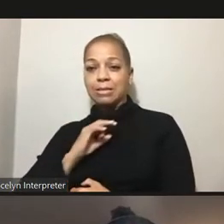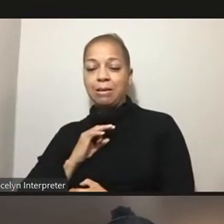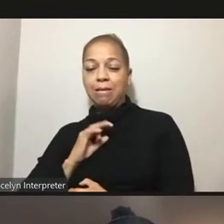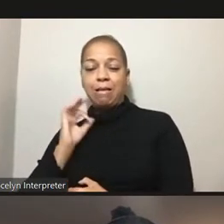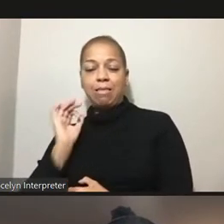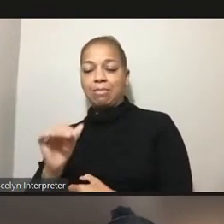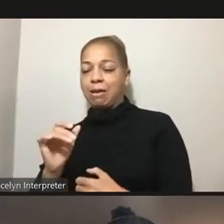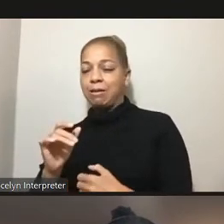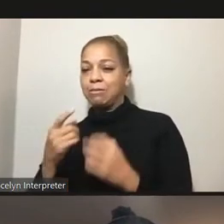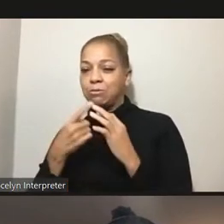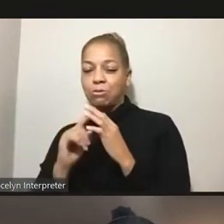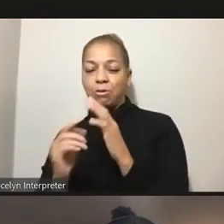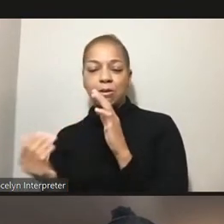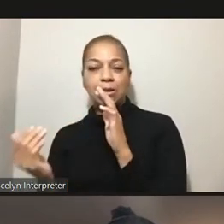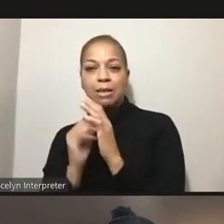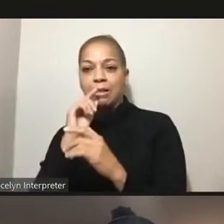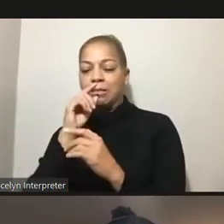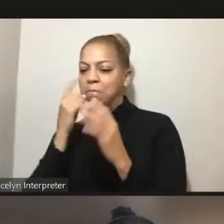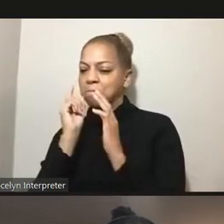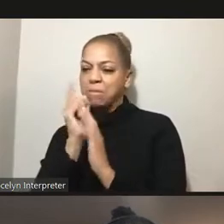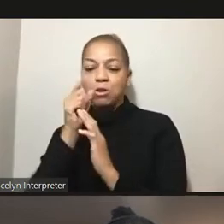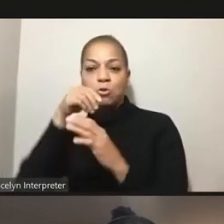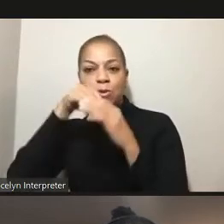moment you walk into the building.